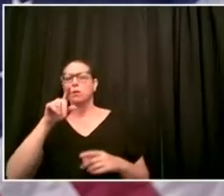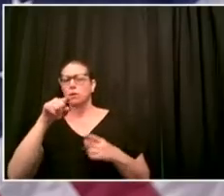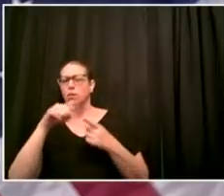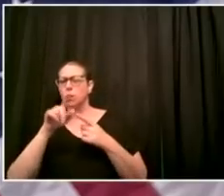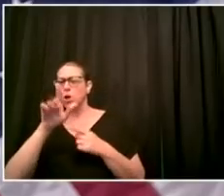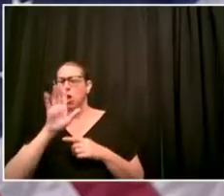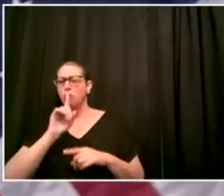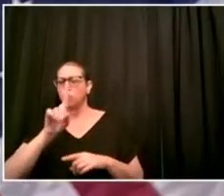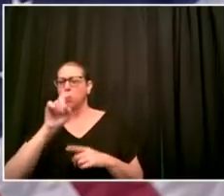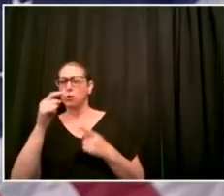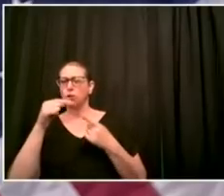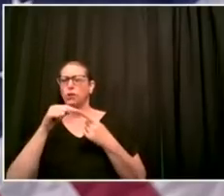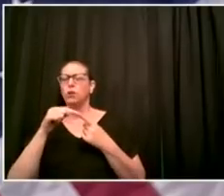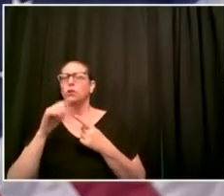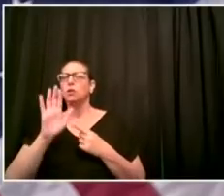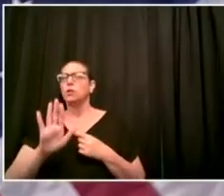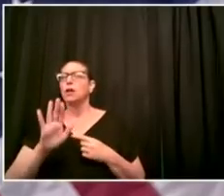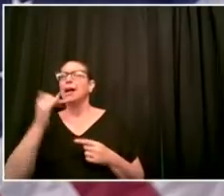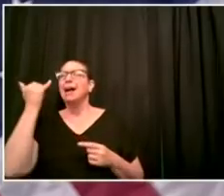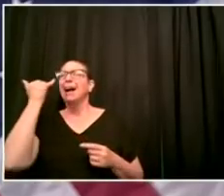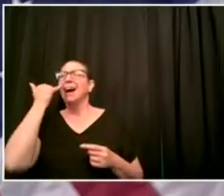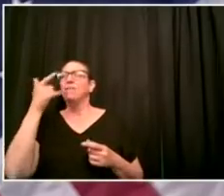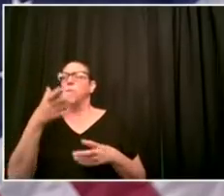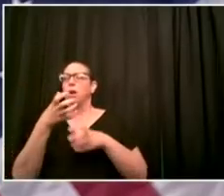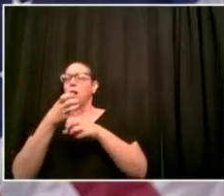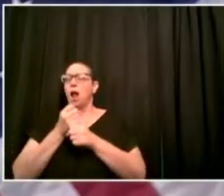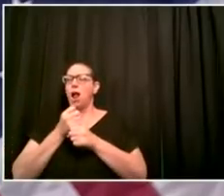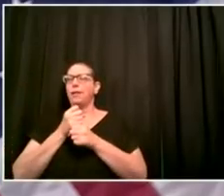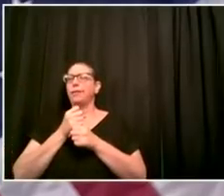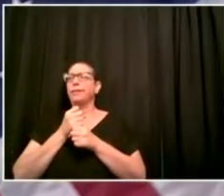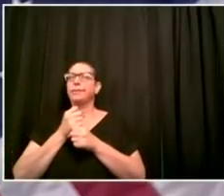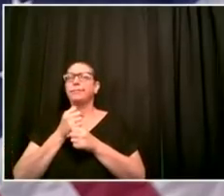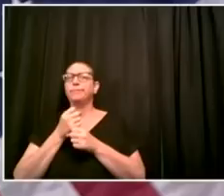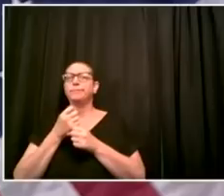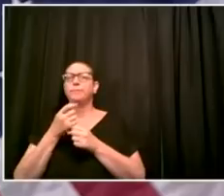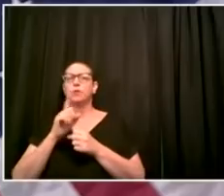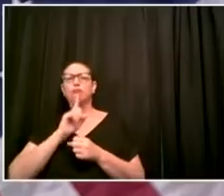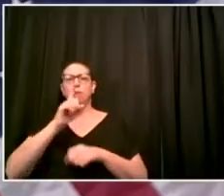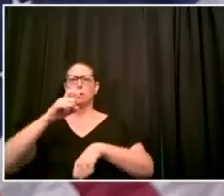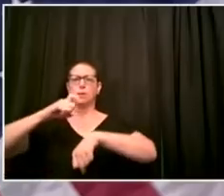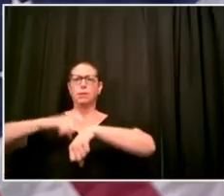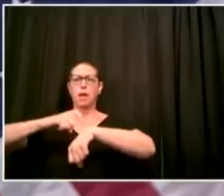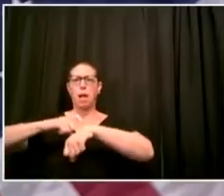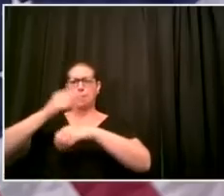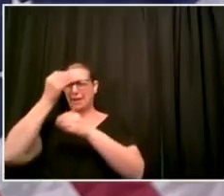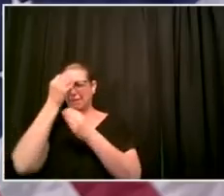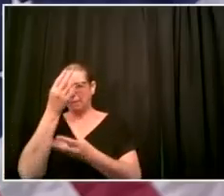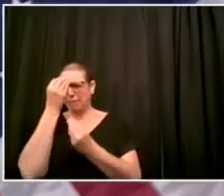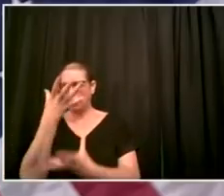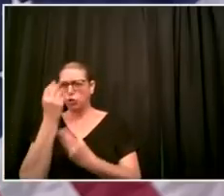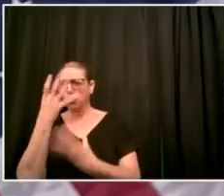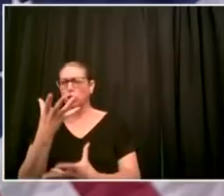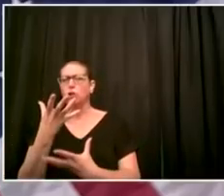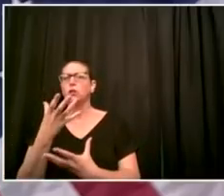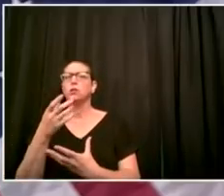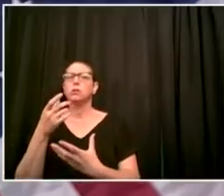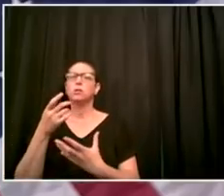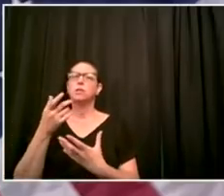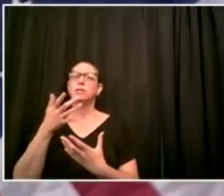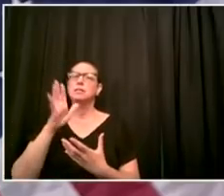results constantly. People responded when any figures of authority showed up. They responded. They made the adjustments